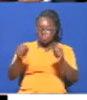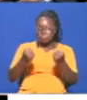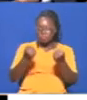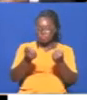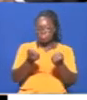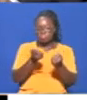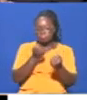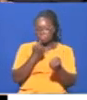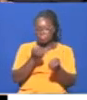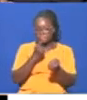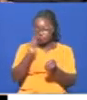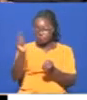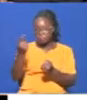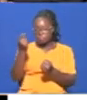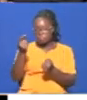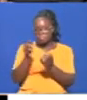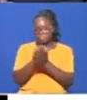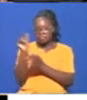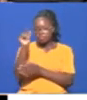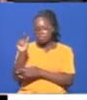medicine in Kenya and the region?